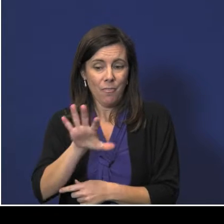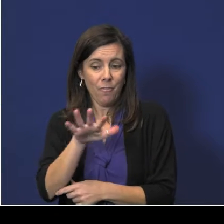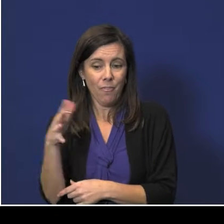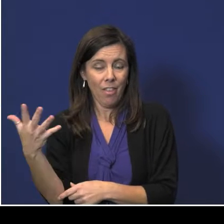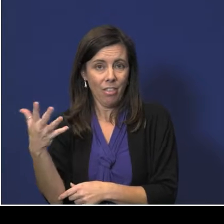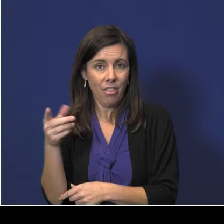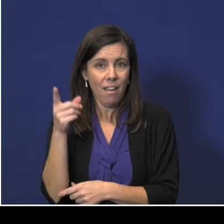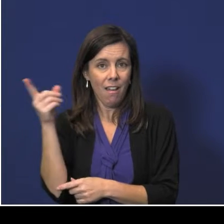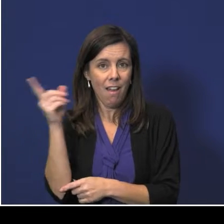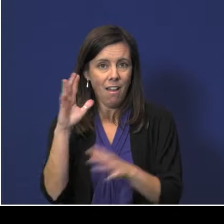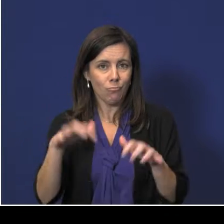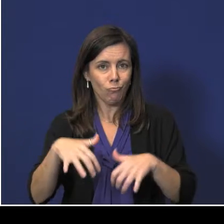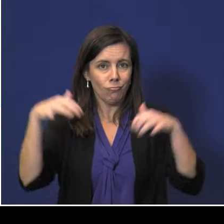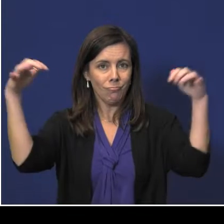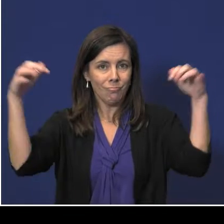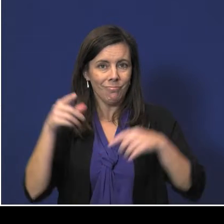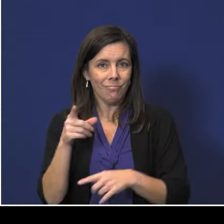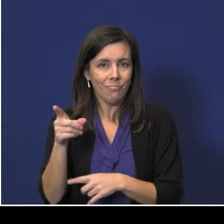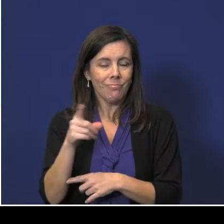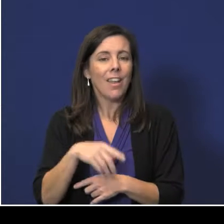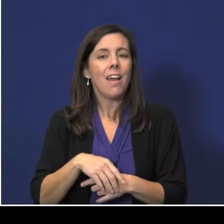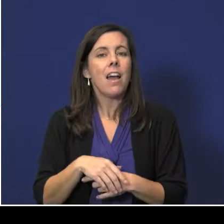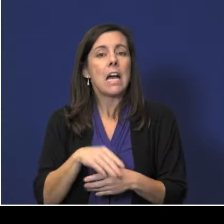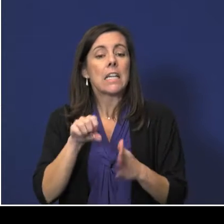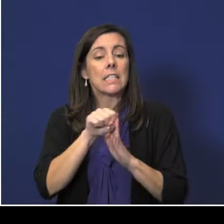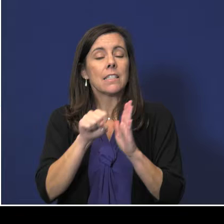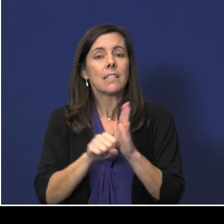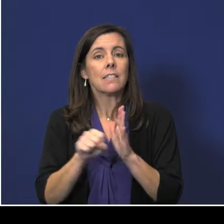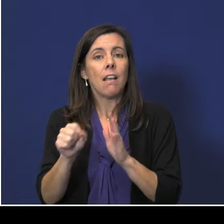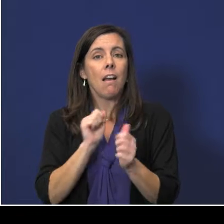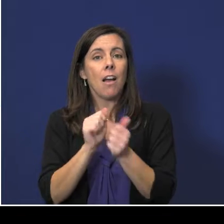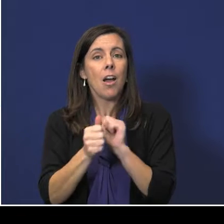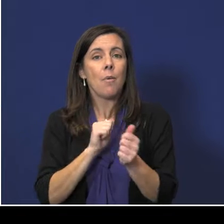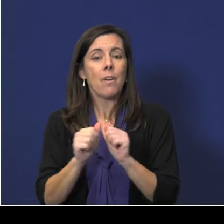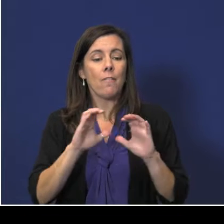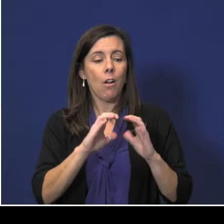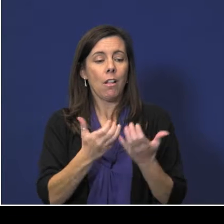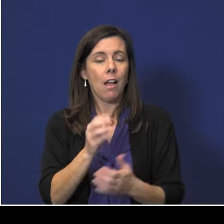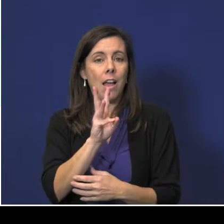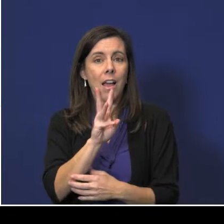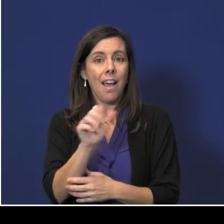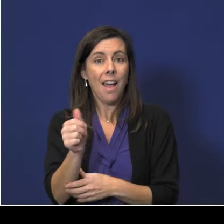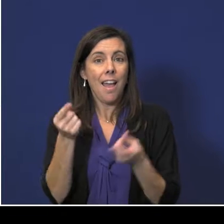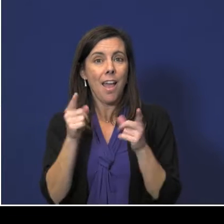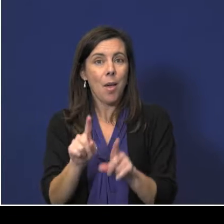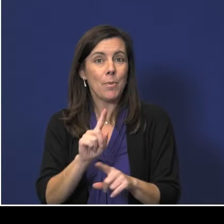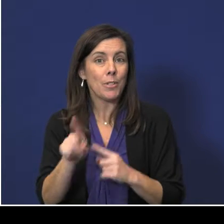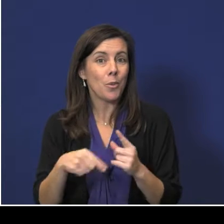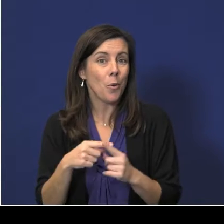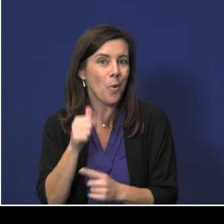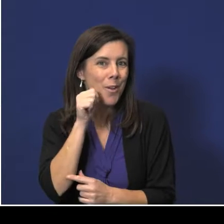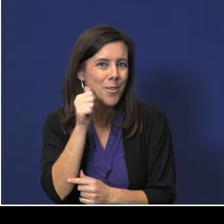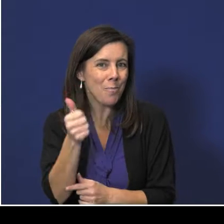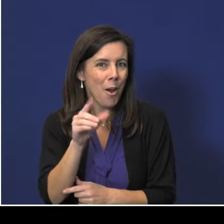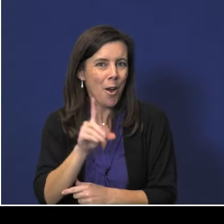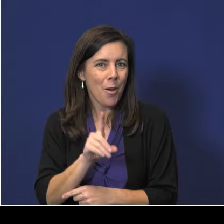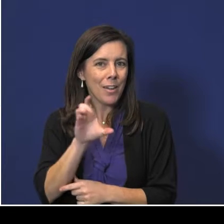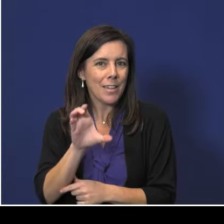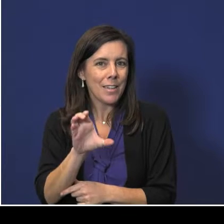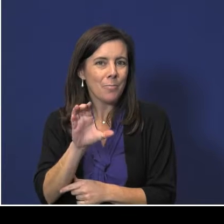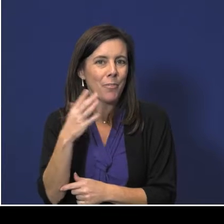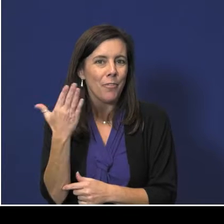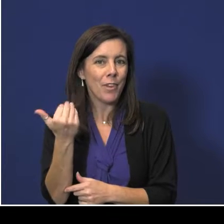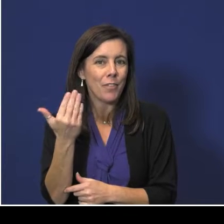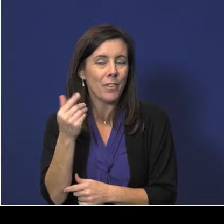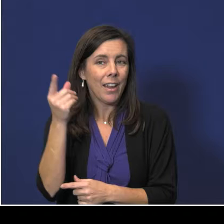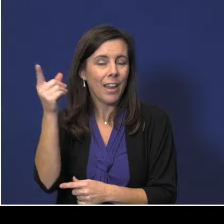Cypress-FCU Stadium. The state competition for Class 6A will take place tomorrow, December 15th, at the Alamo